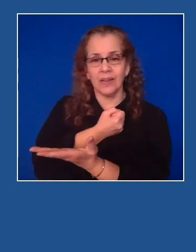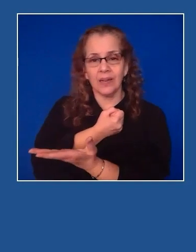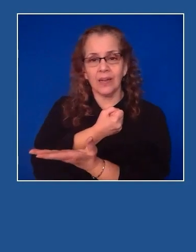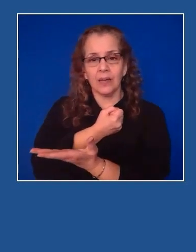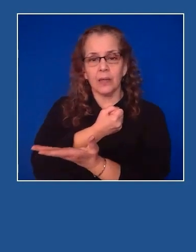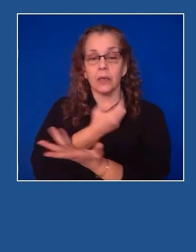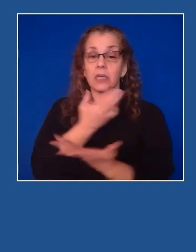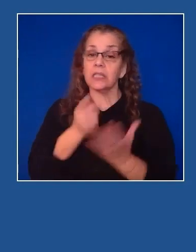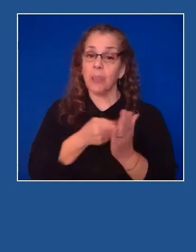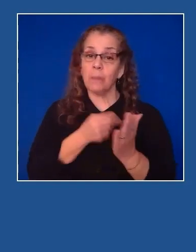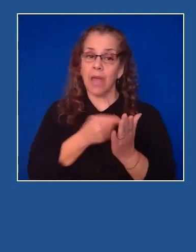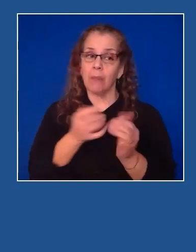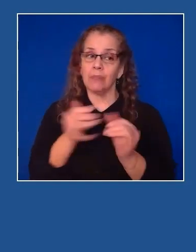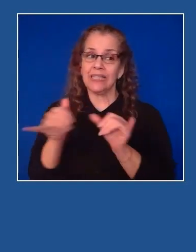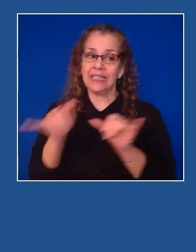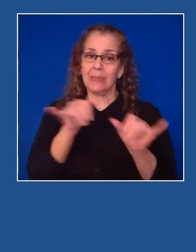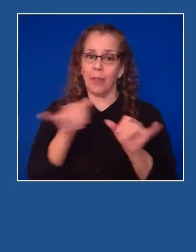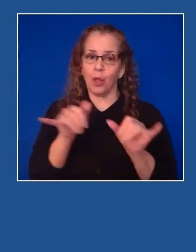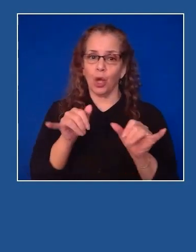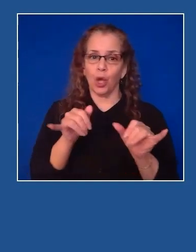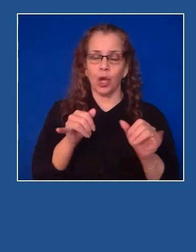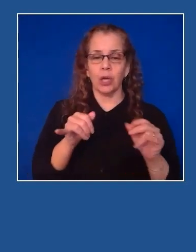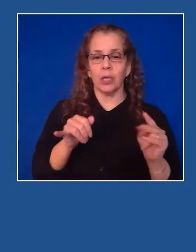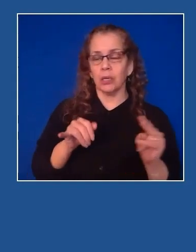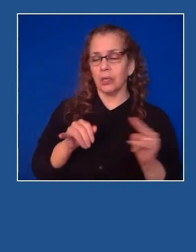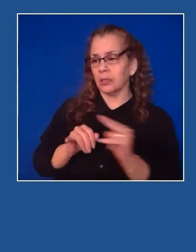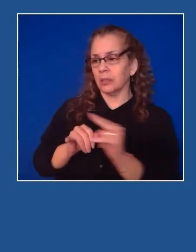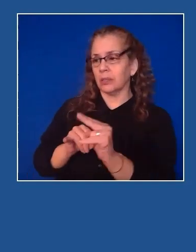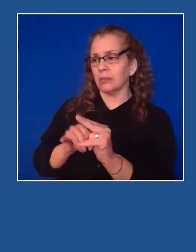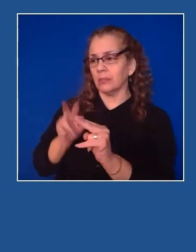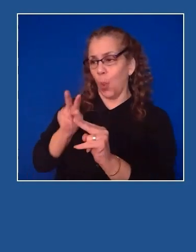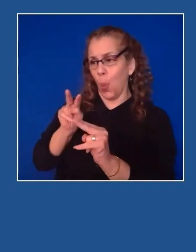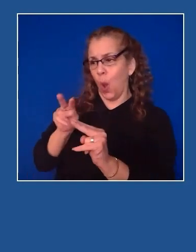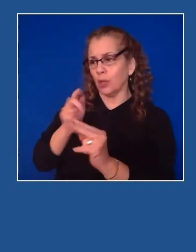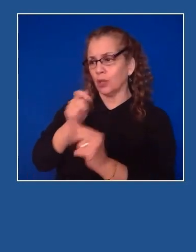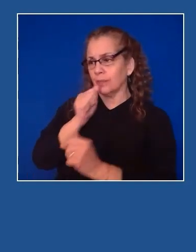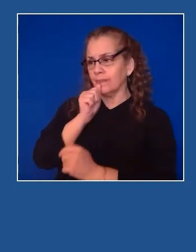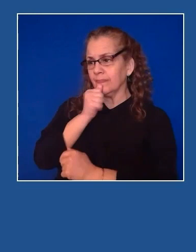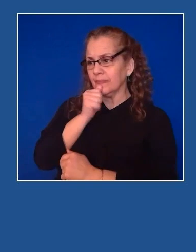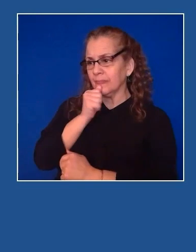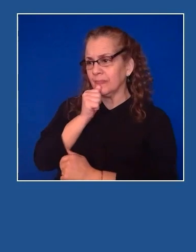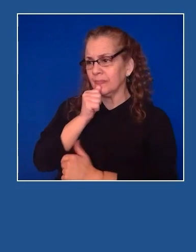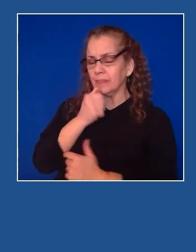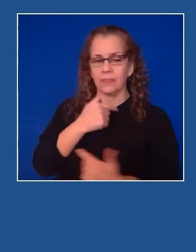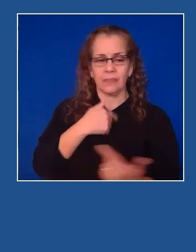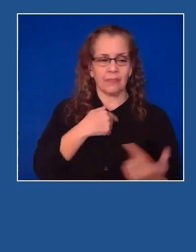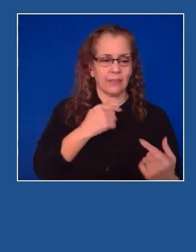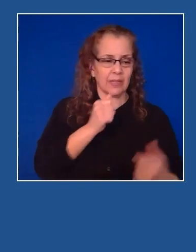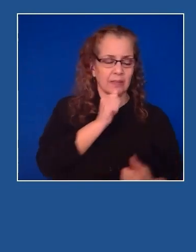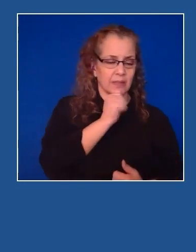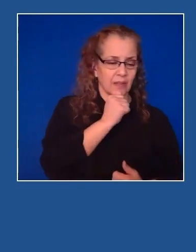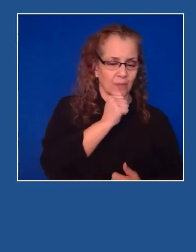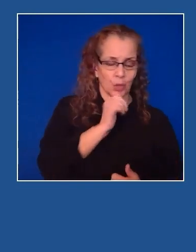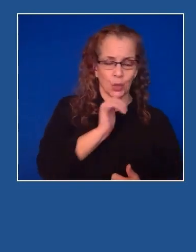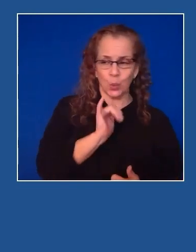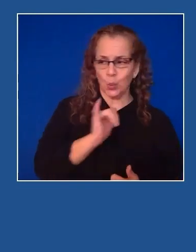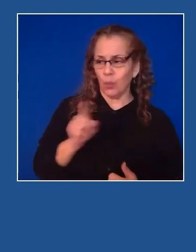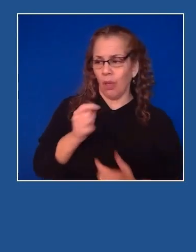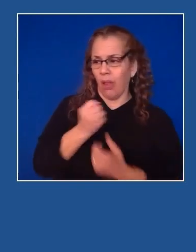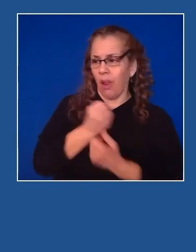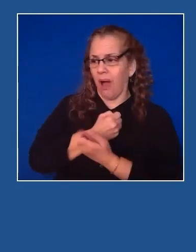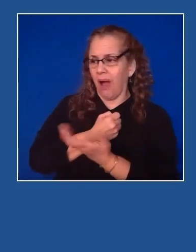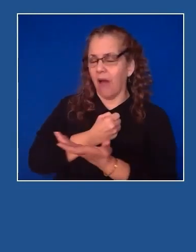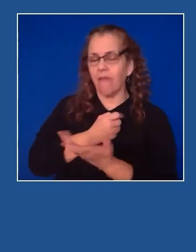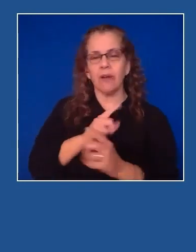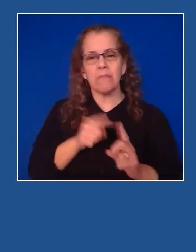Of course, it's painful to love somebody who's suffering. And when we don't understand that suffering could be of